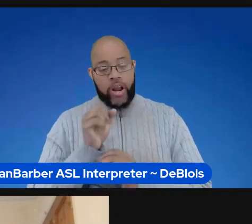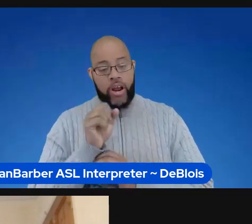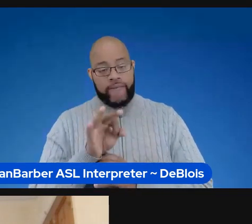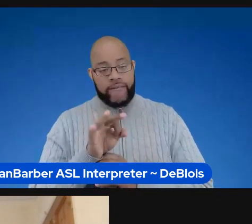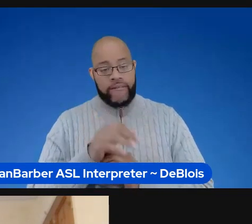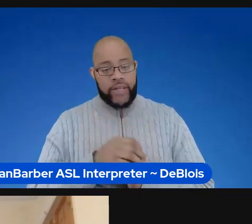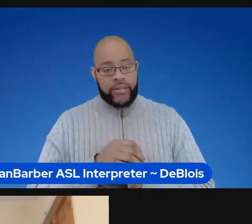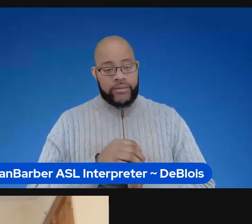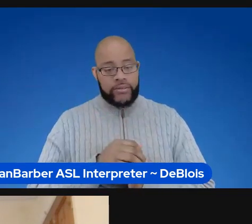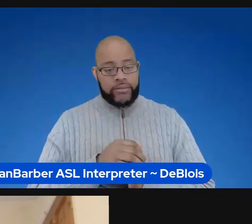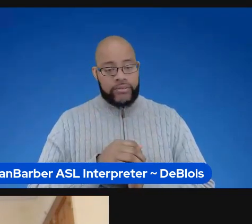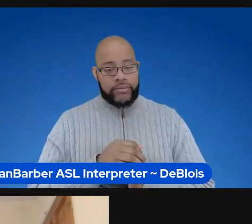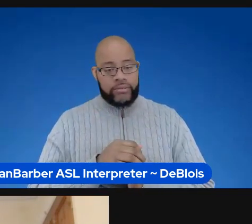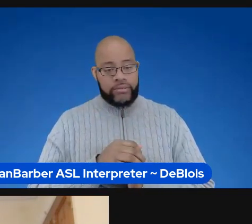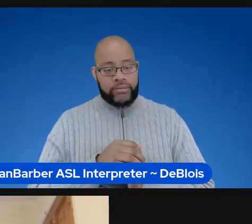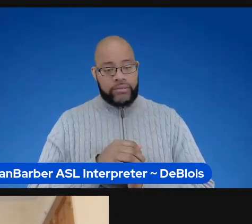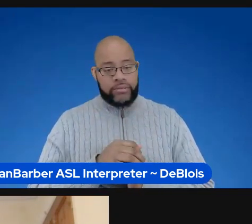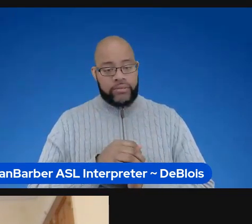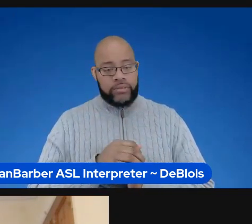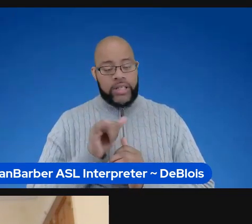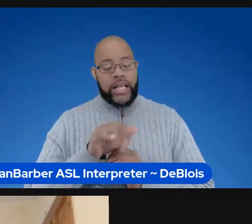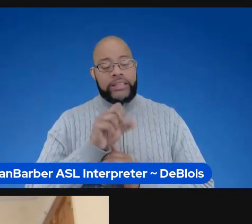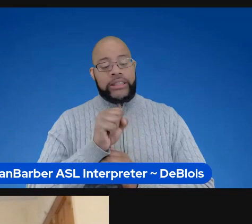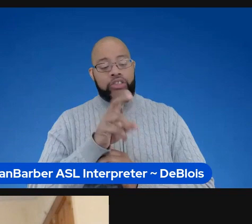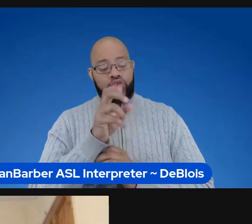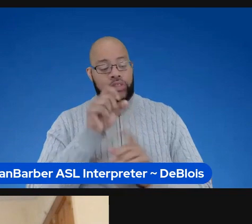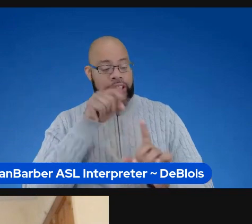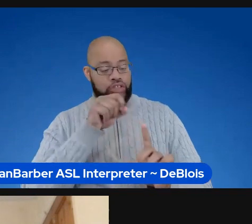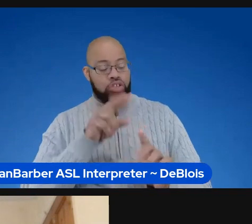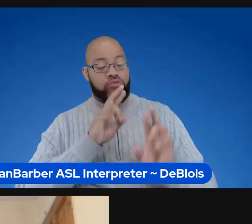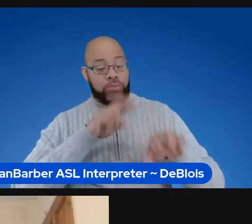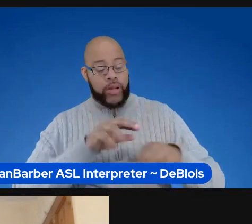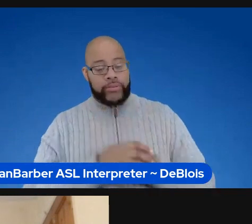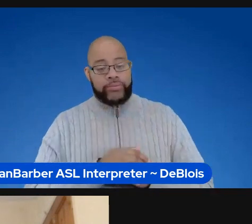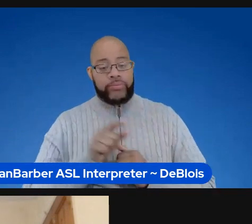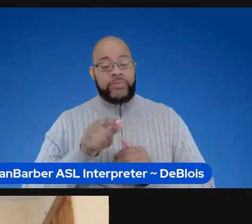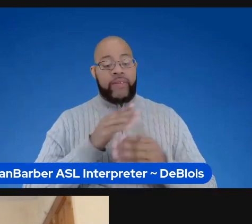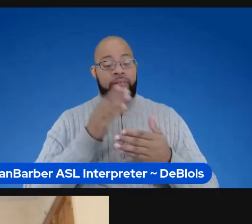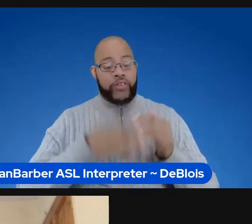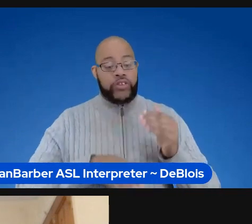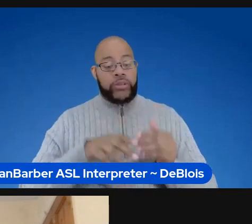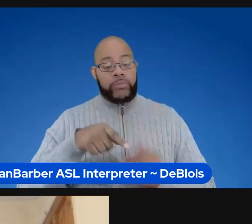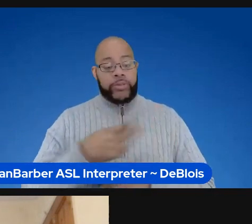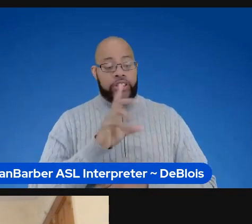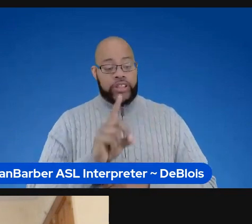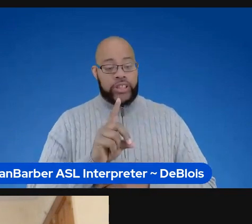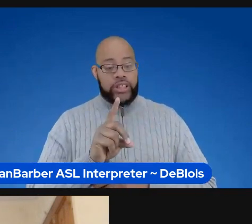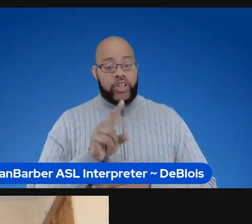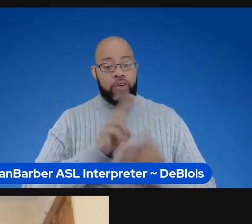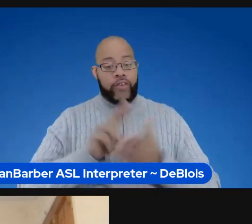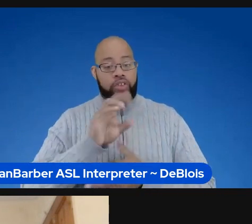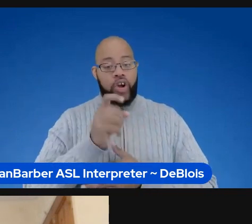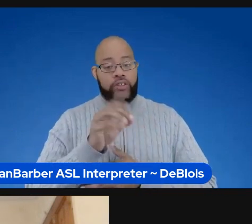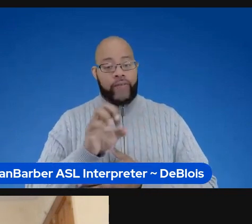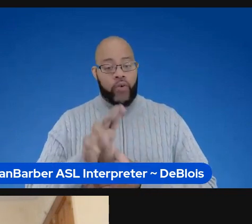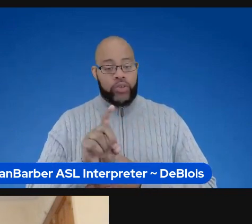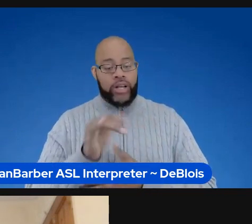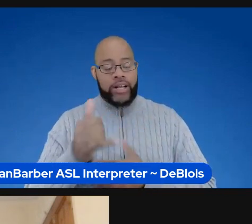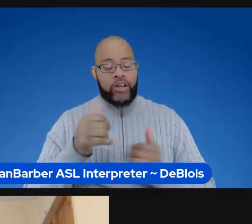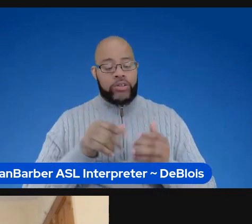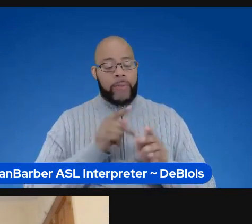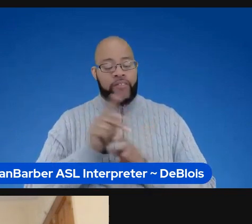uh, of vaccines response. Daniel completed his doctoral research at the University of Oxford and is now an associate professor